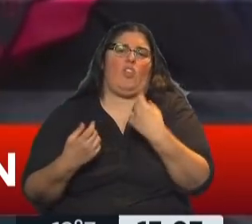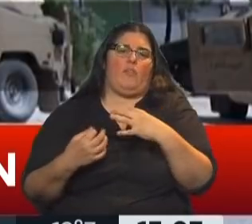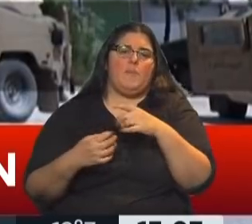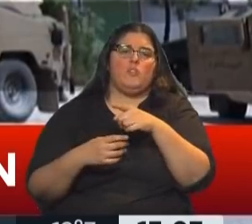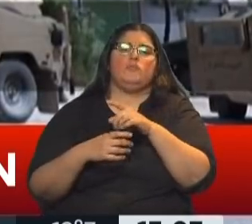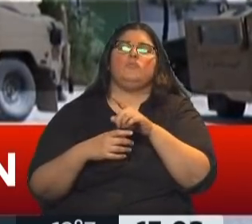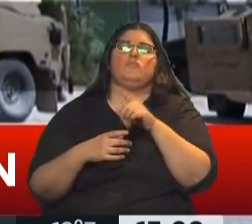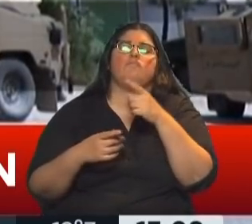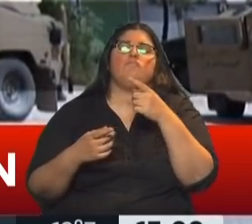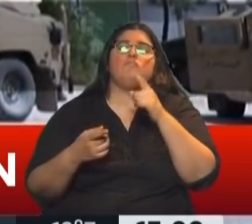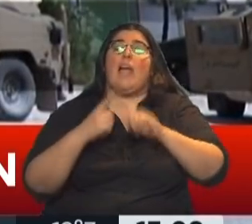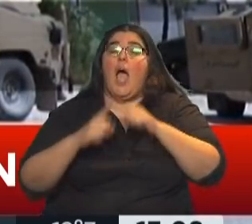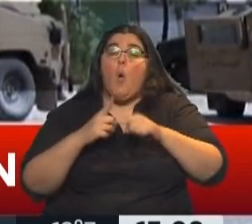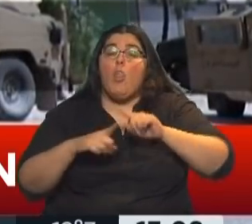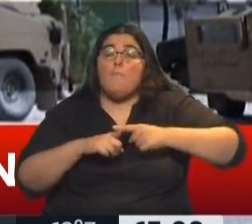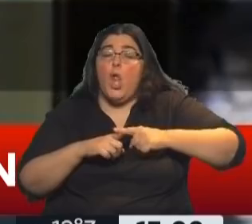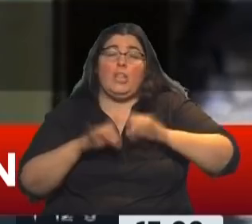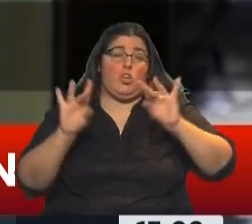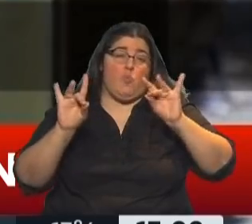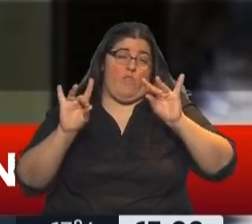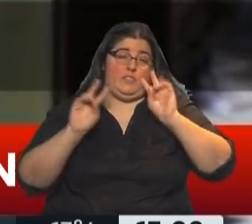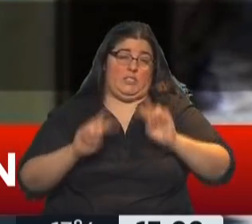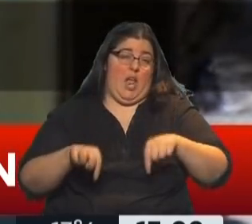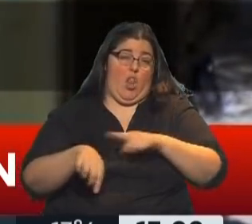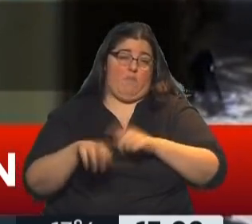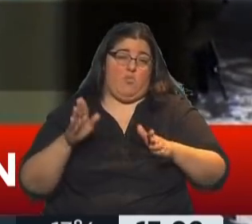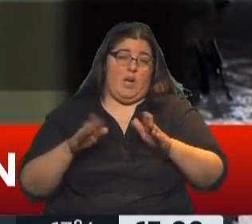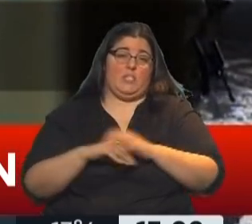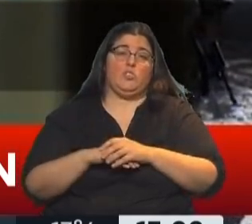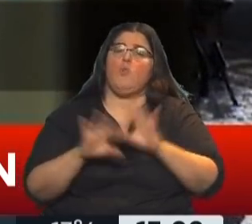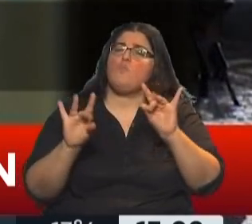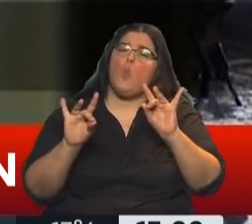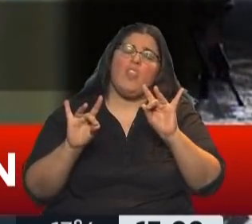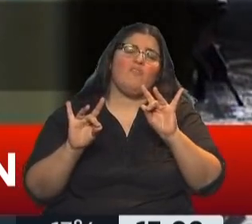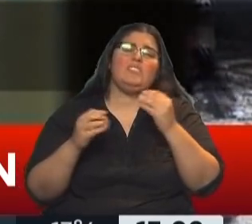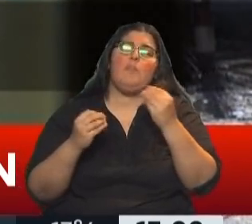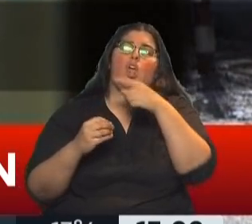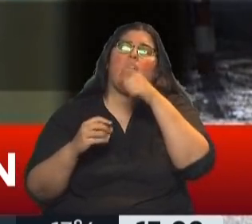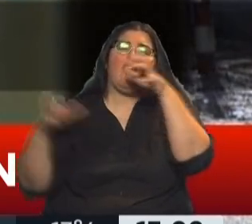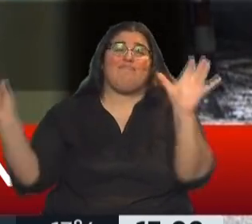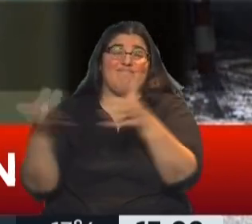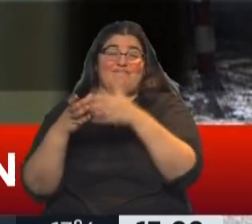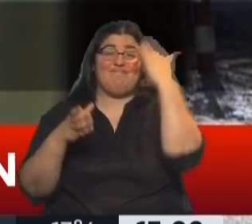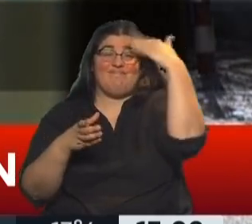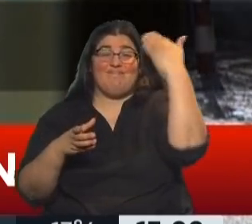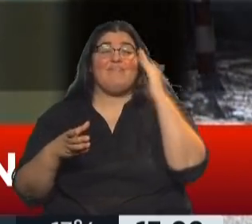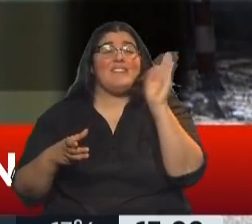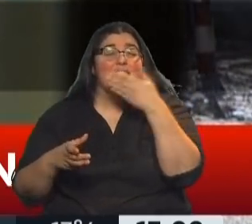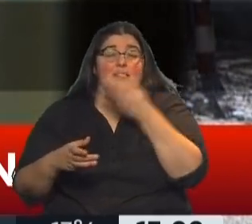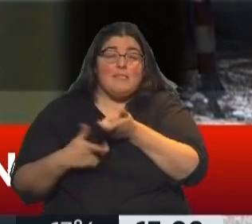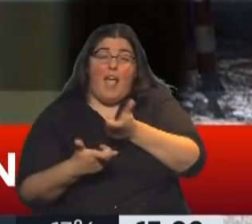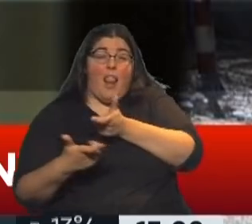political settlement is looking difficult right now, and it's looking difficult right now because